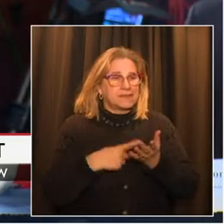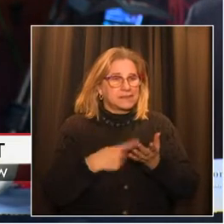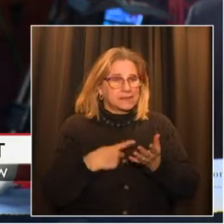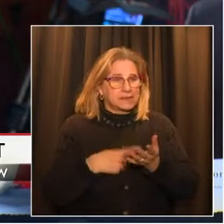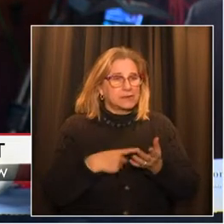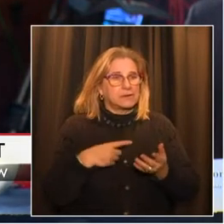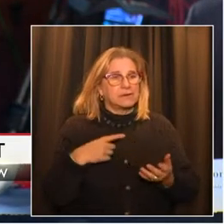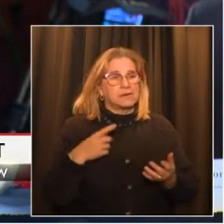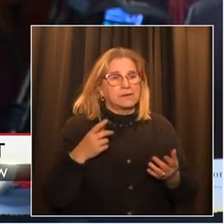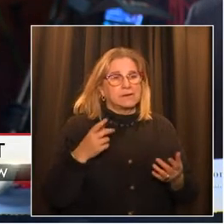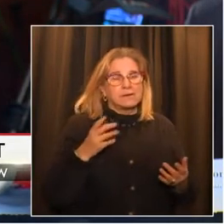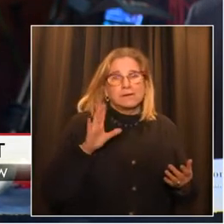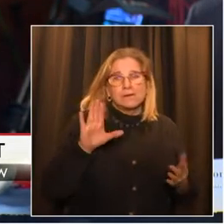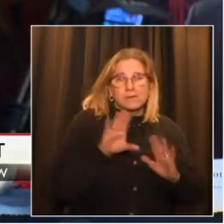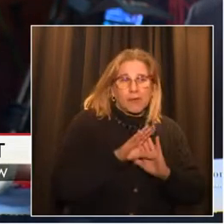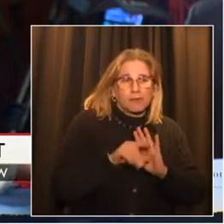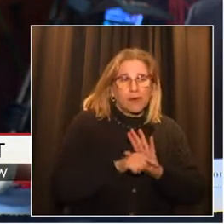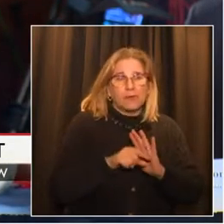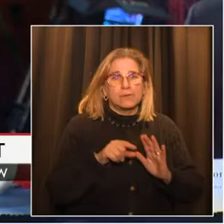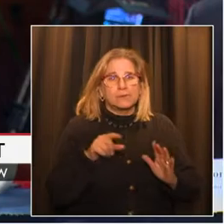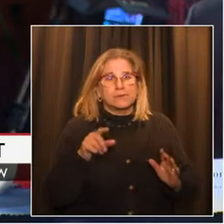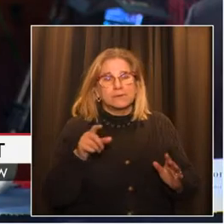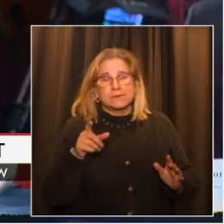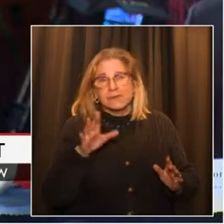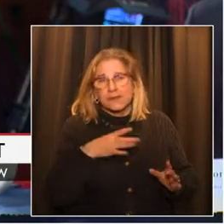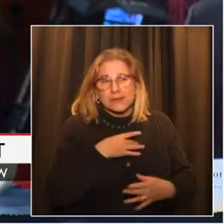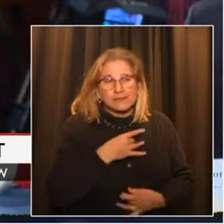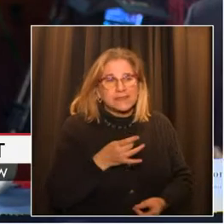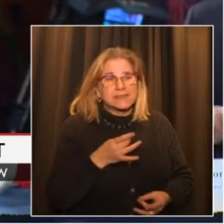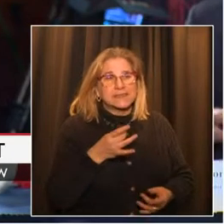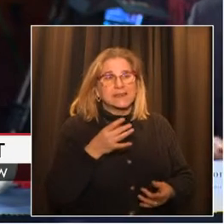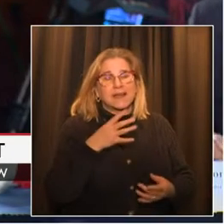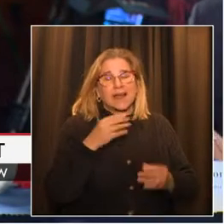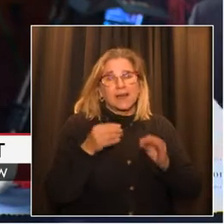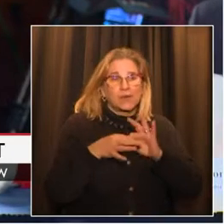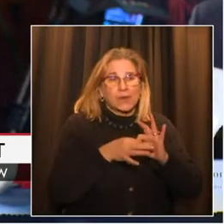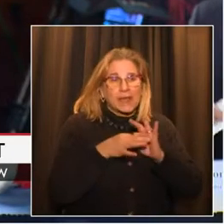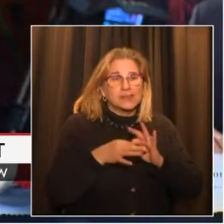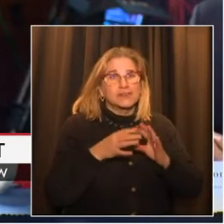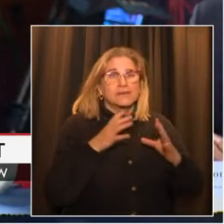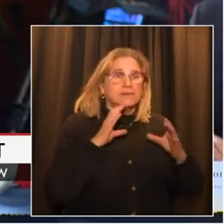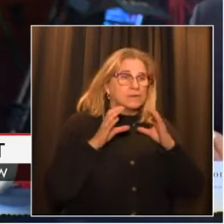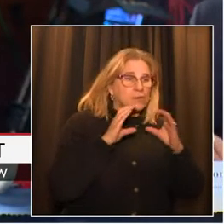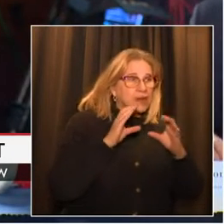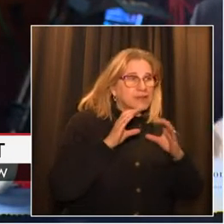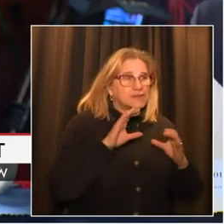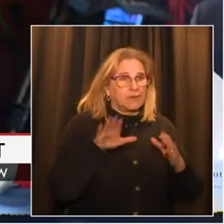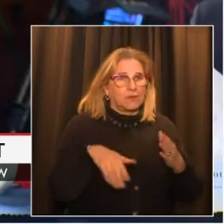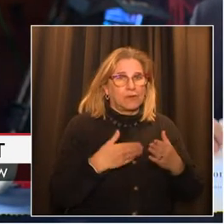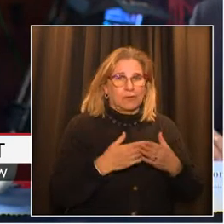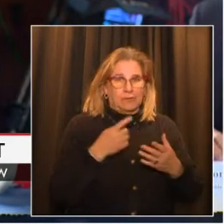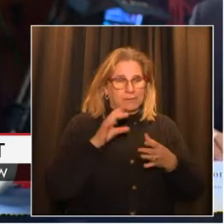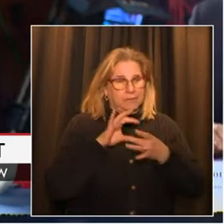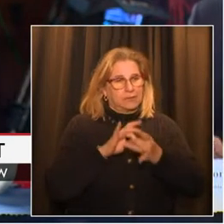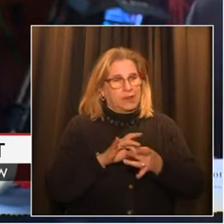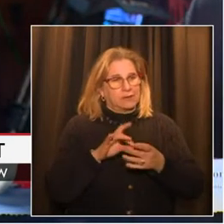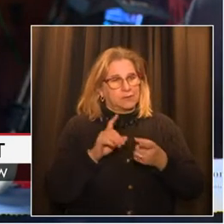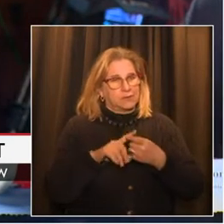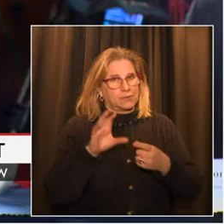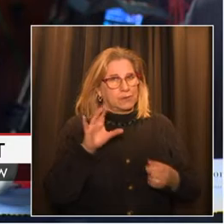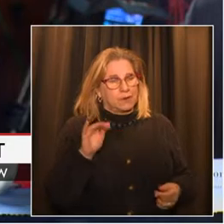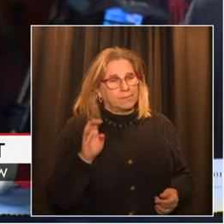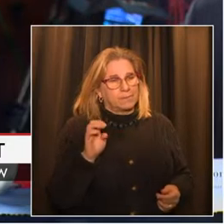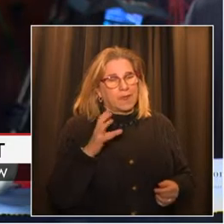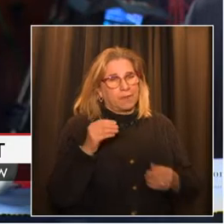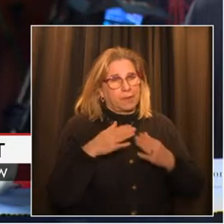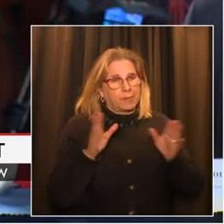doing, to make sure that there's a level of coordination and communication occurring. Can you all talk about what kind of coordination